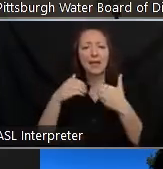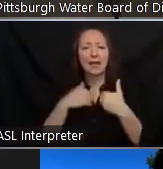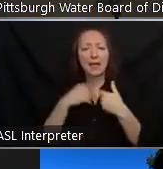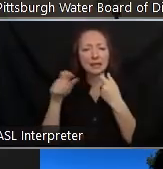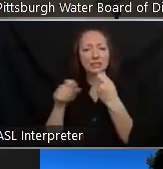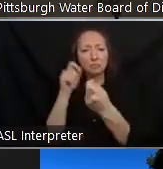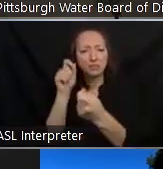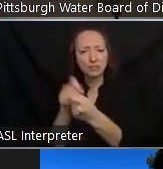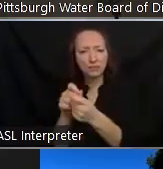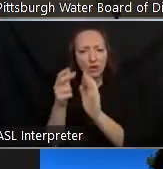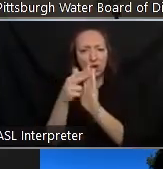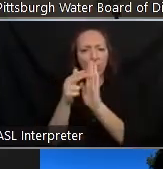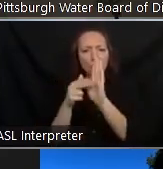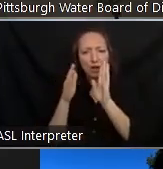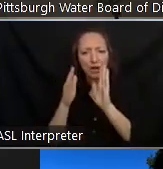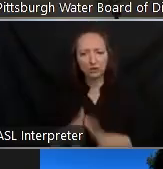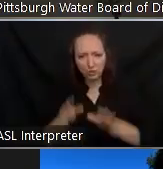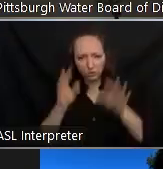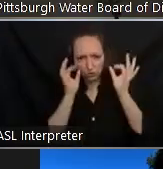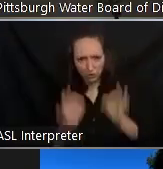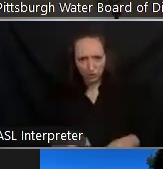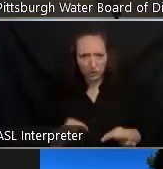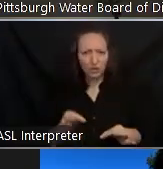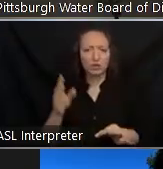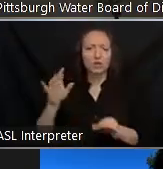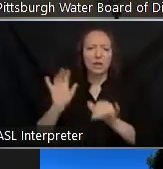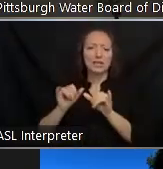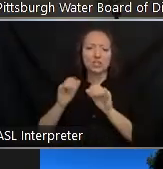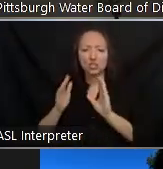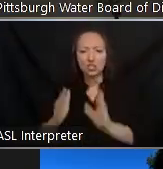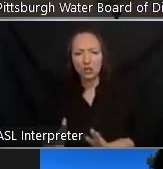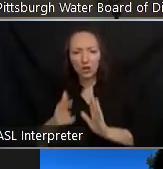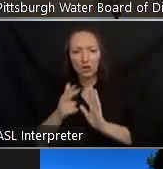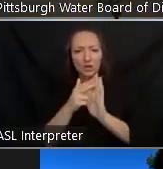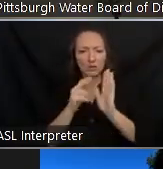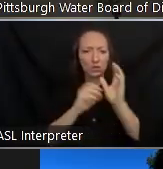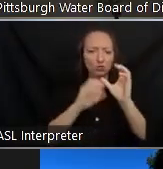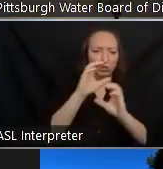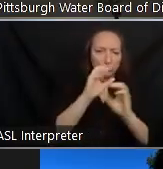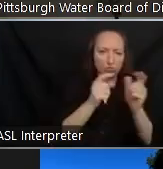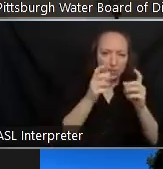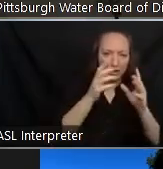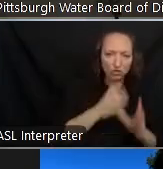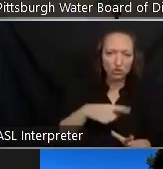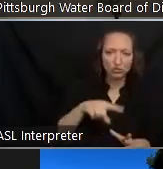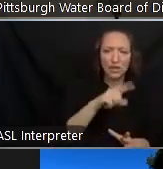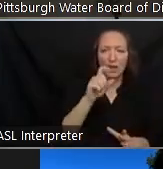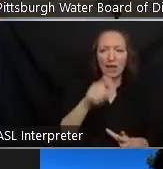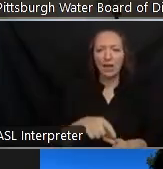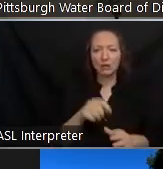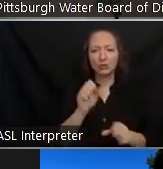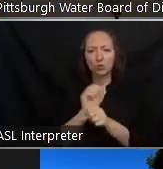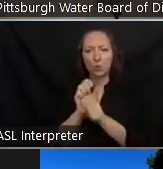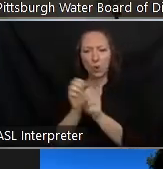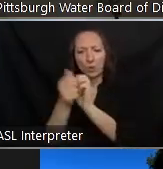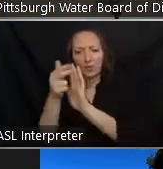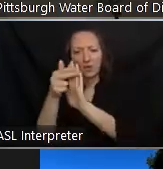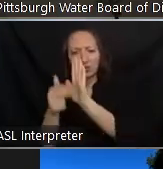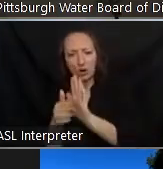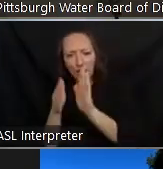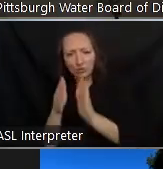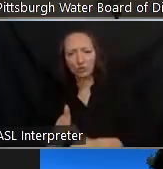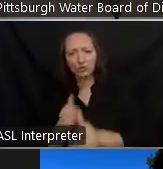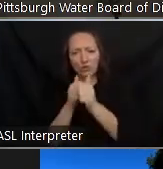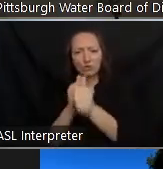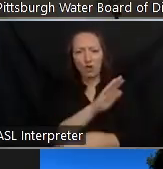engineering construction managers and the contractors that were working, depending on what their health and safety plan was. But I did see some curtailment of work, certainly,